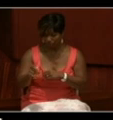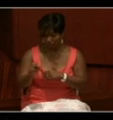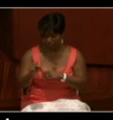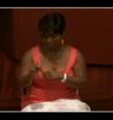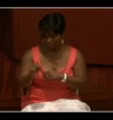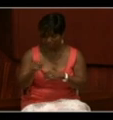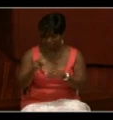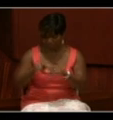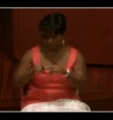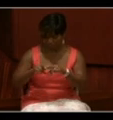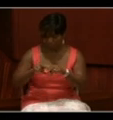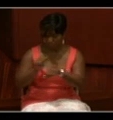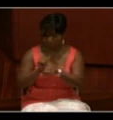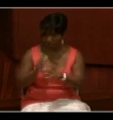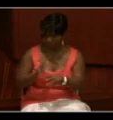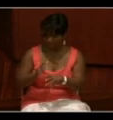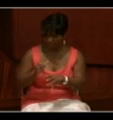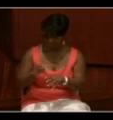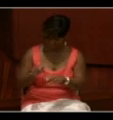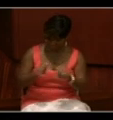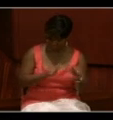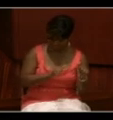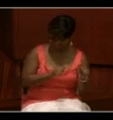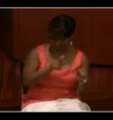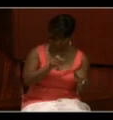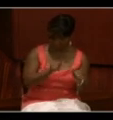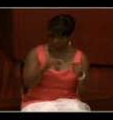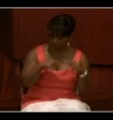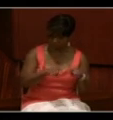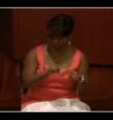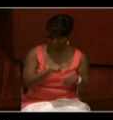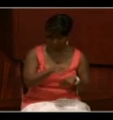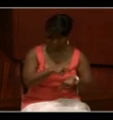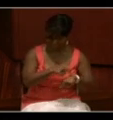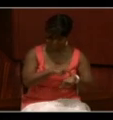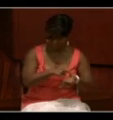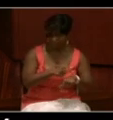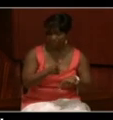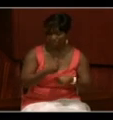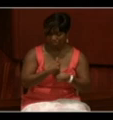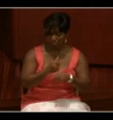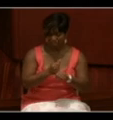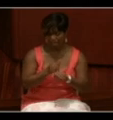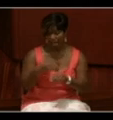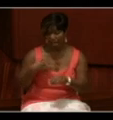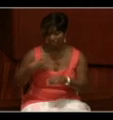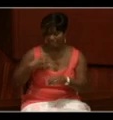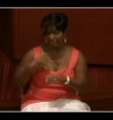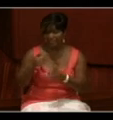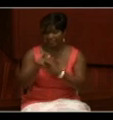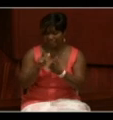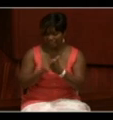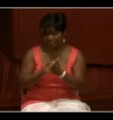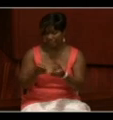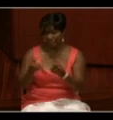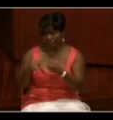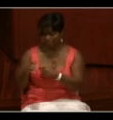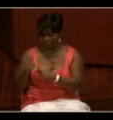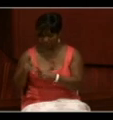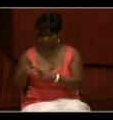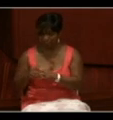if they left the U.S. during the exclusion period and made applications to legally return. Next slide, please.